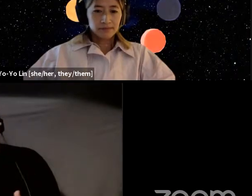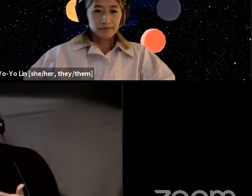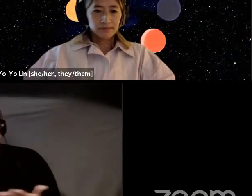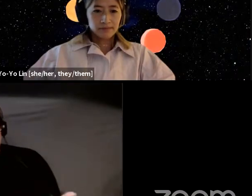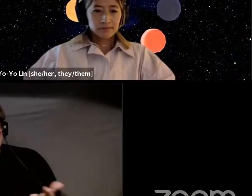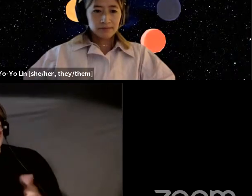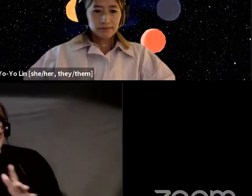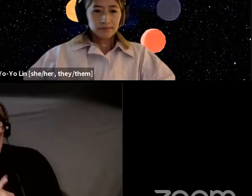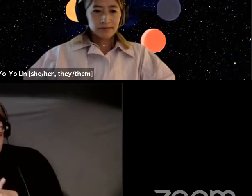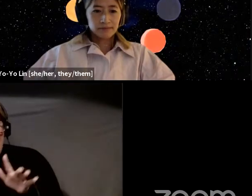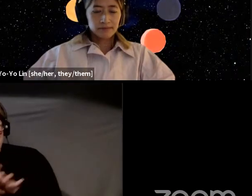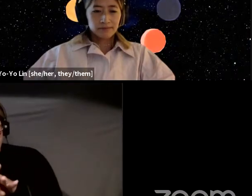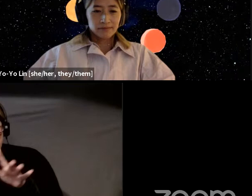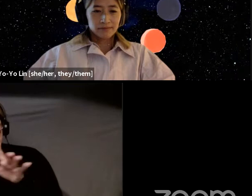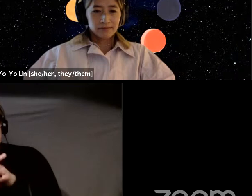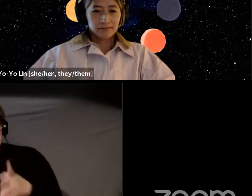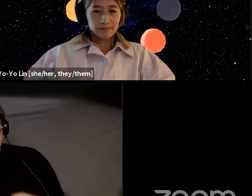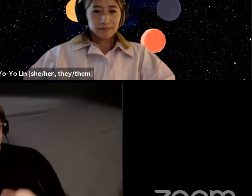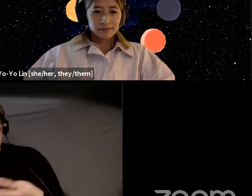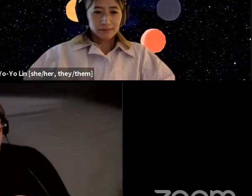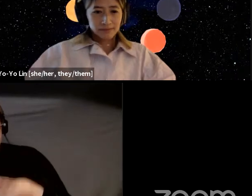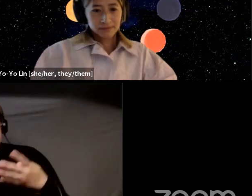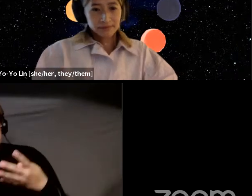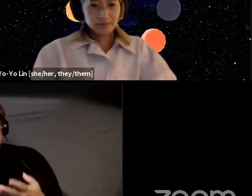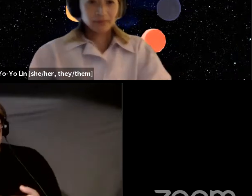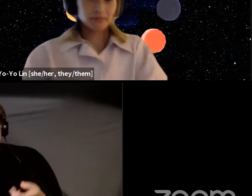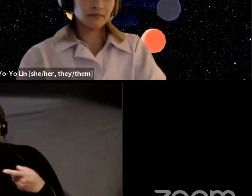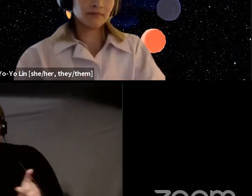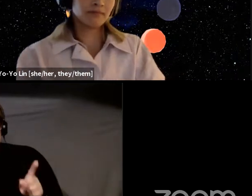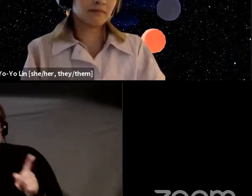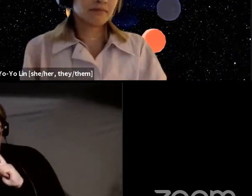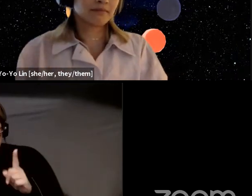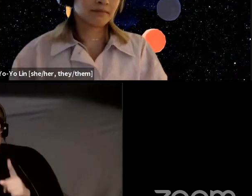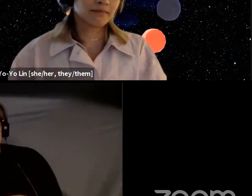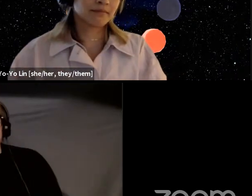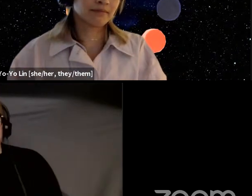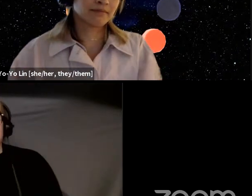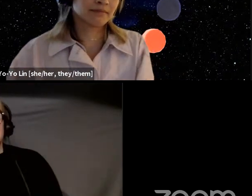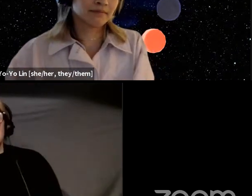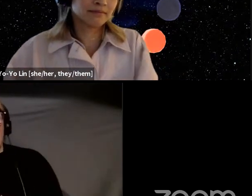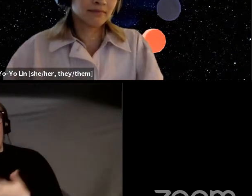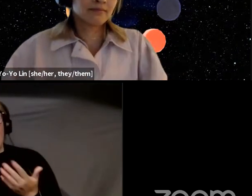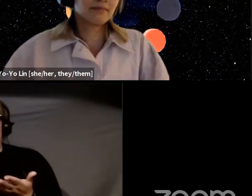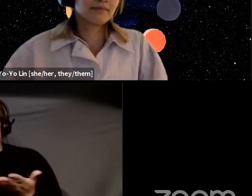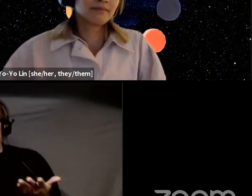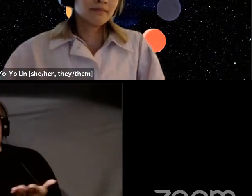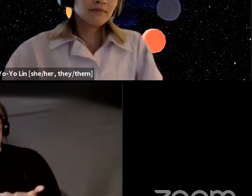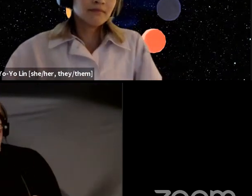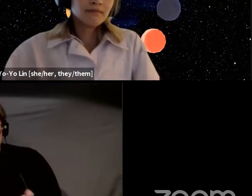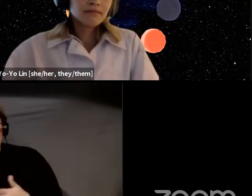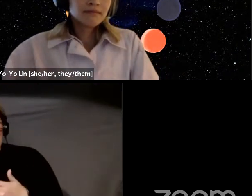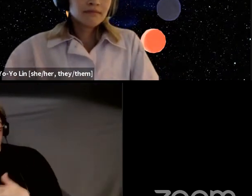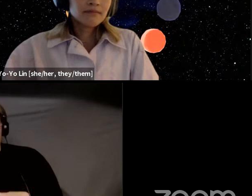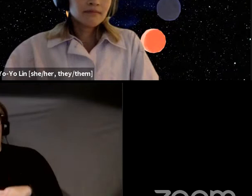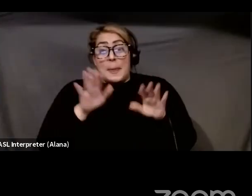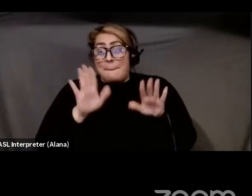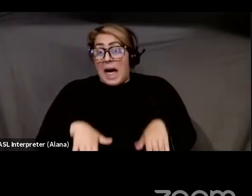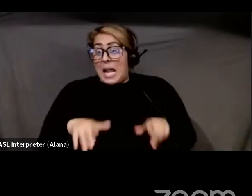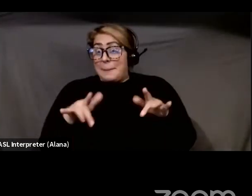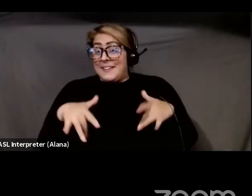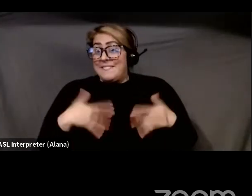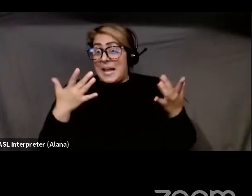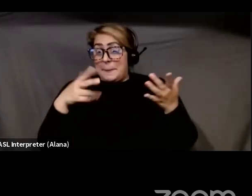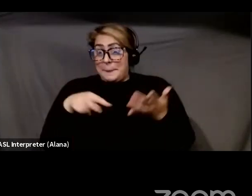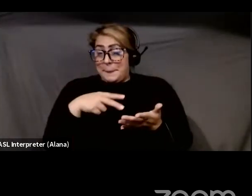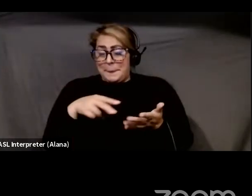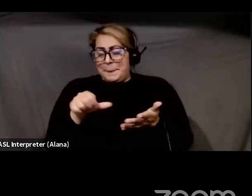what our conversationalists shared, and those will be on the bottom of the event page on Dance